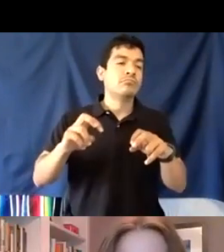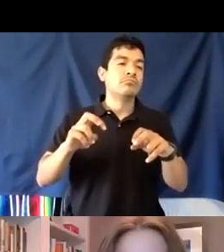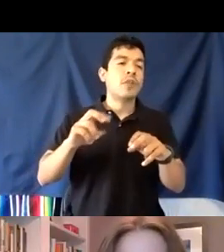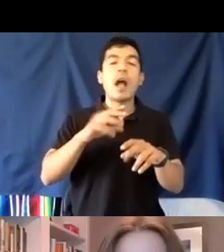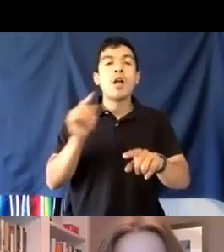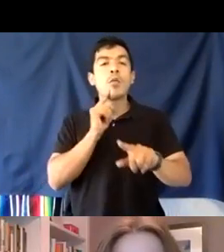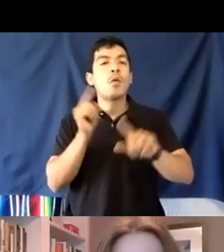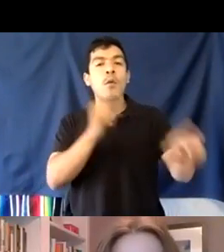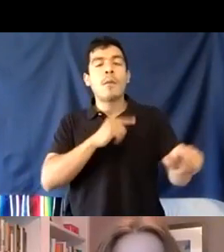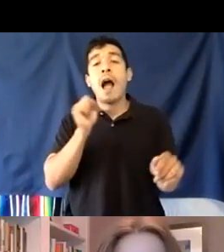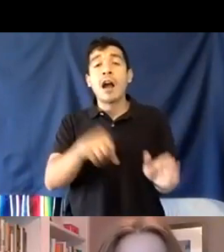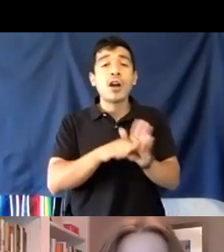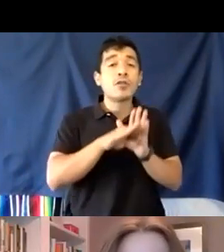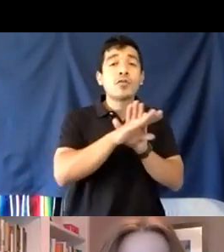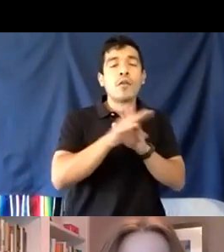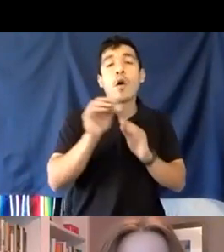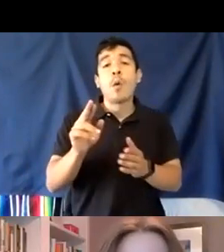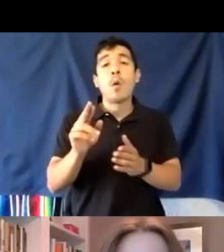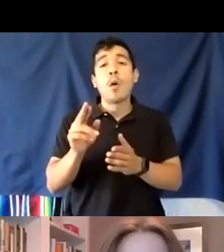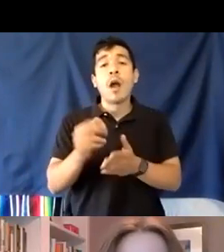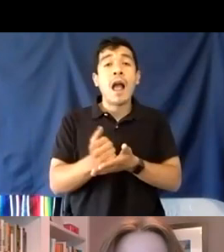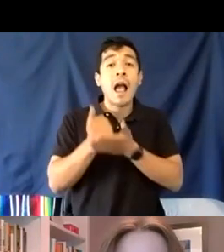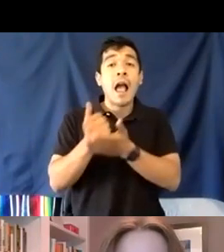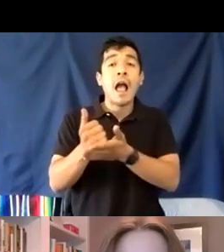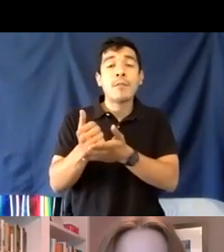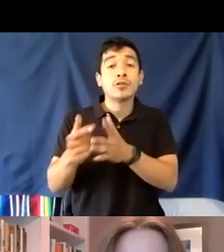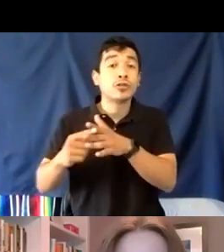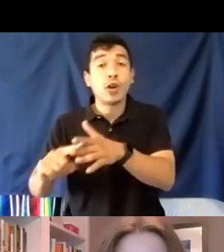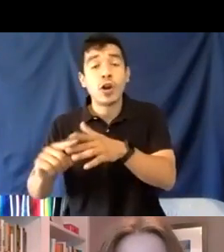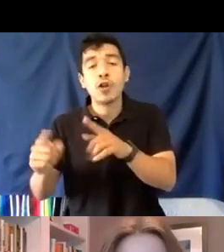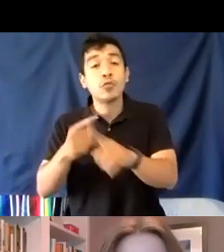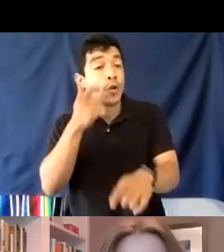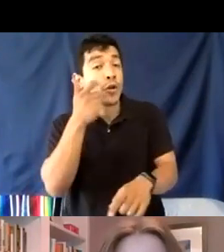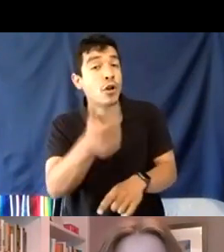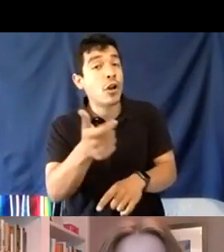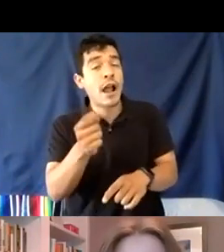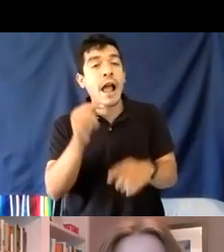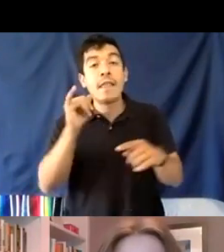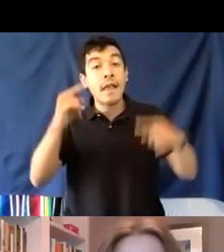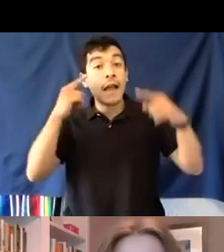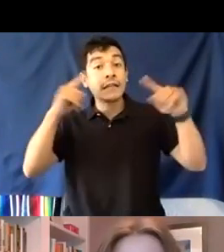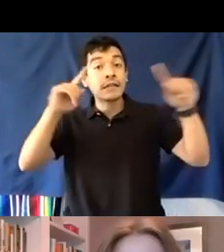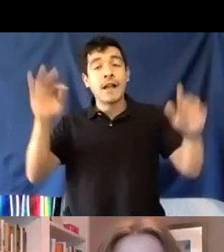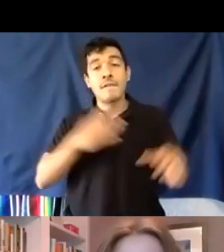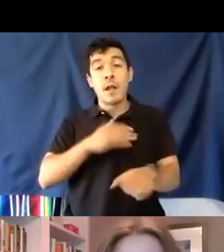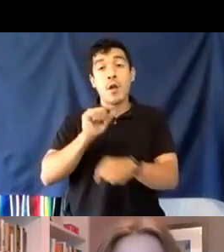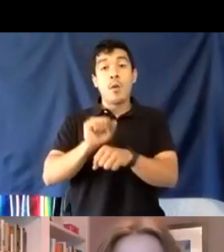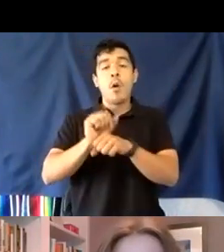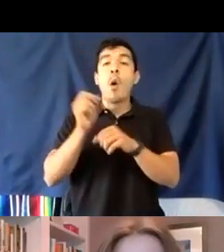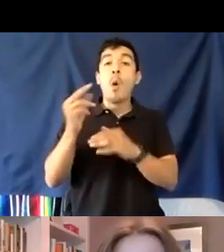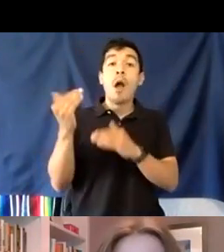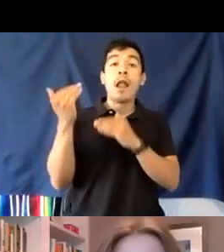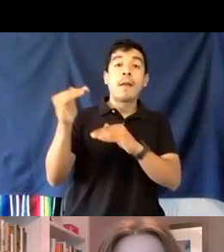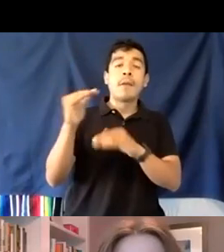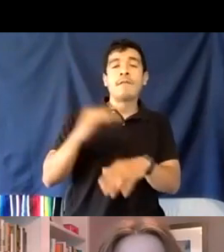reports that I could develop or help commission to look at the success of my work or the limitations of my